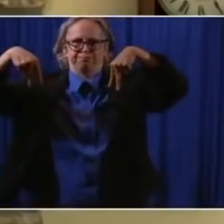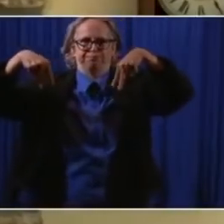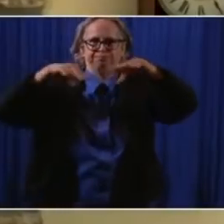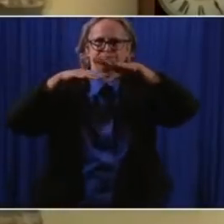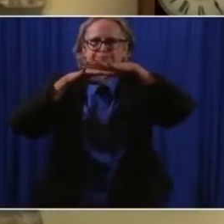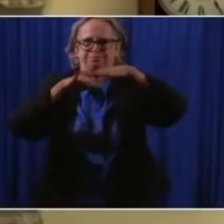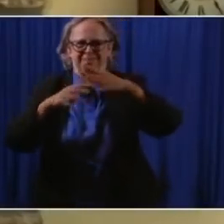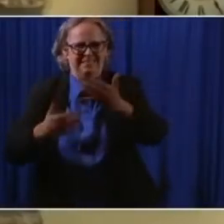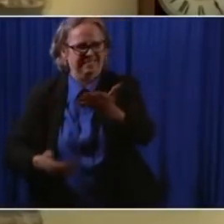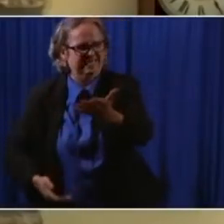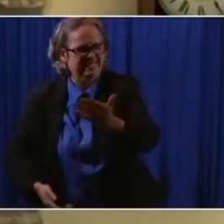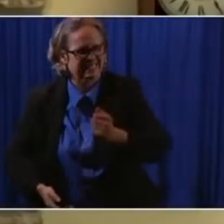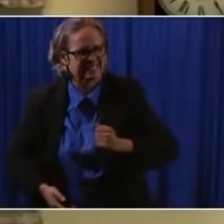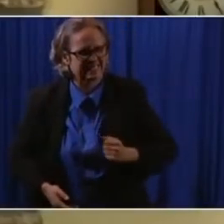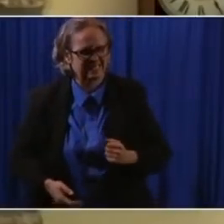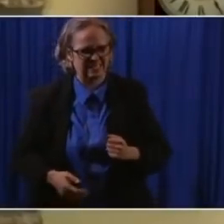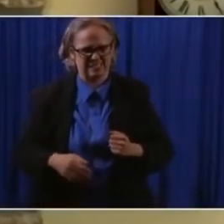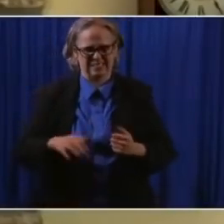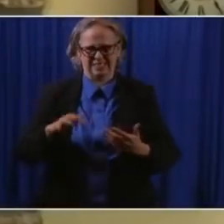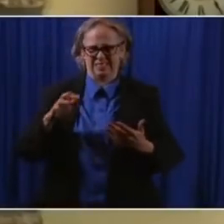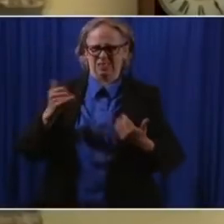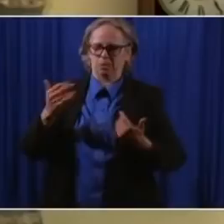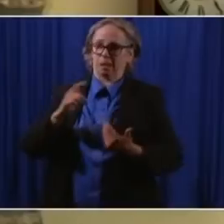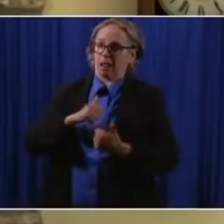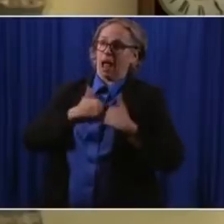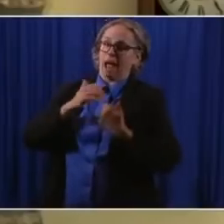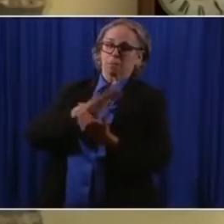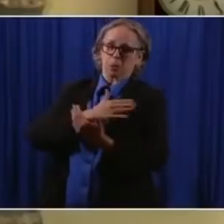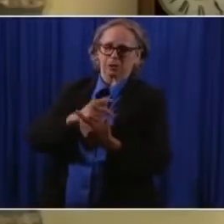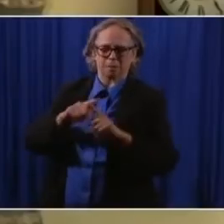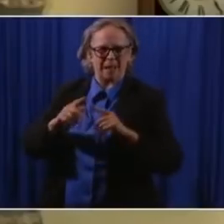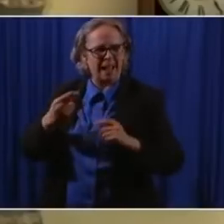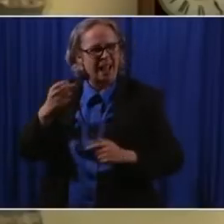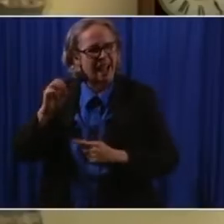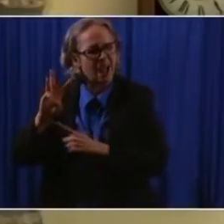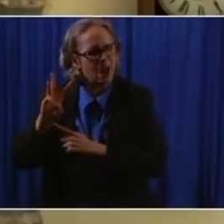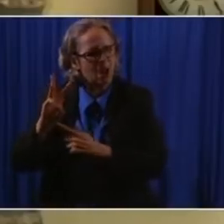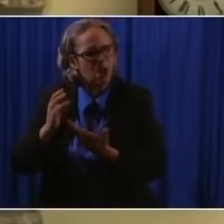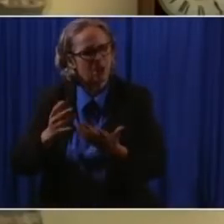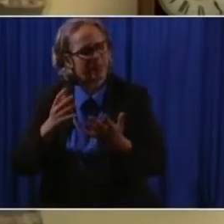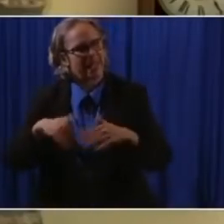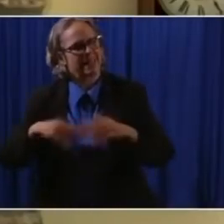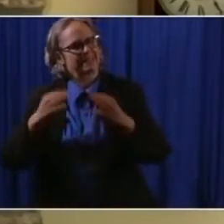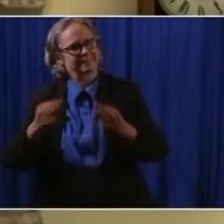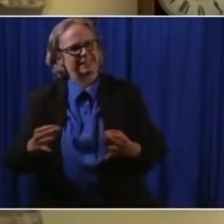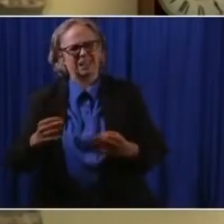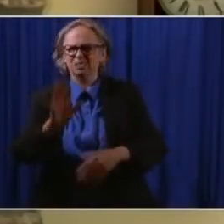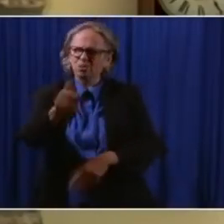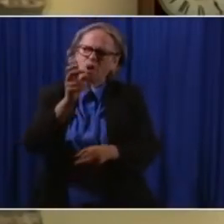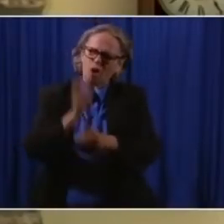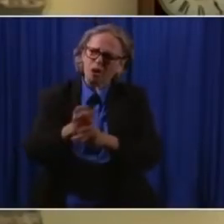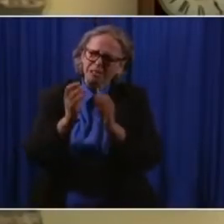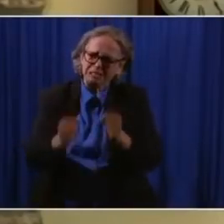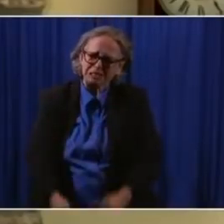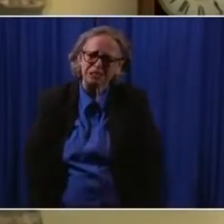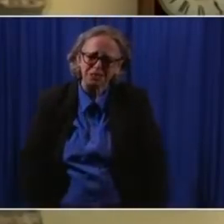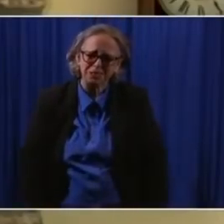a long distance. So again, it's particularly difficult. I've had